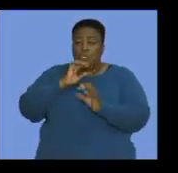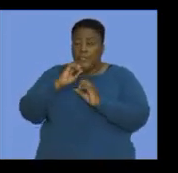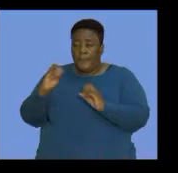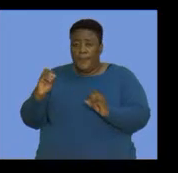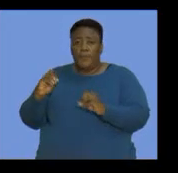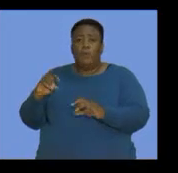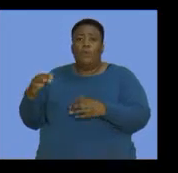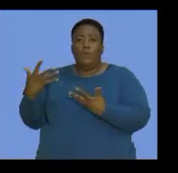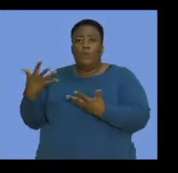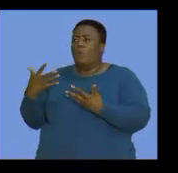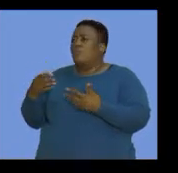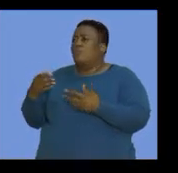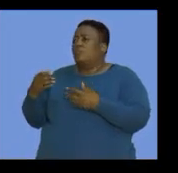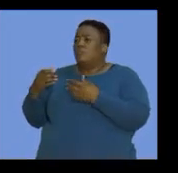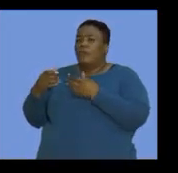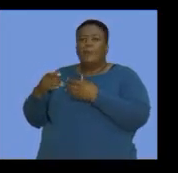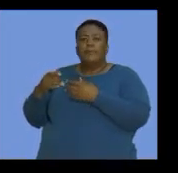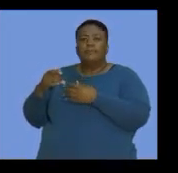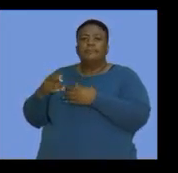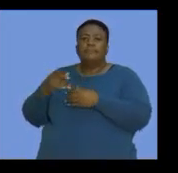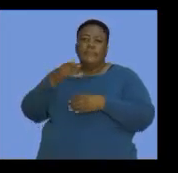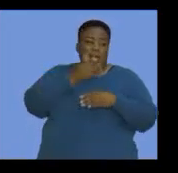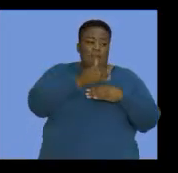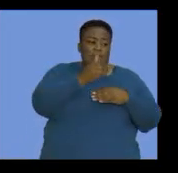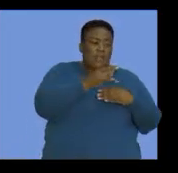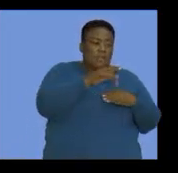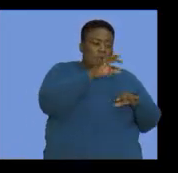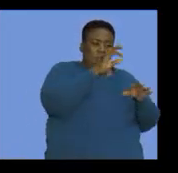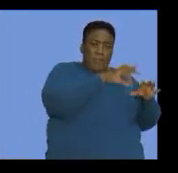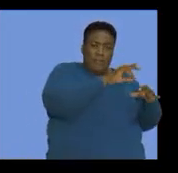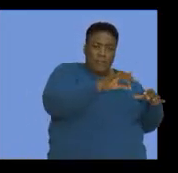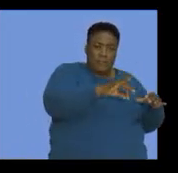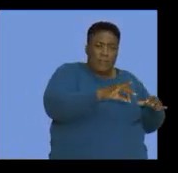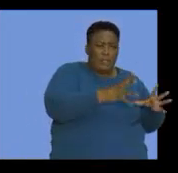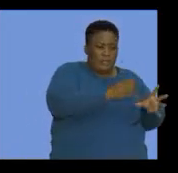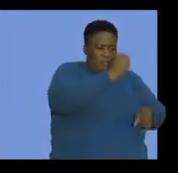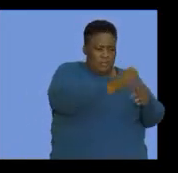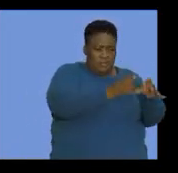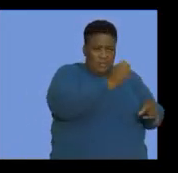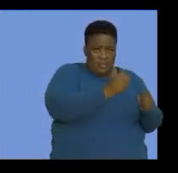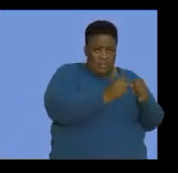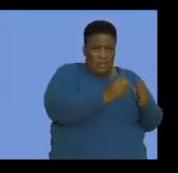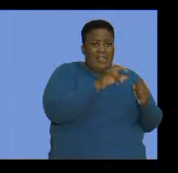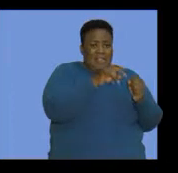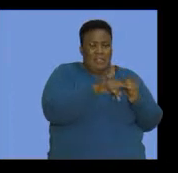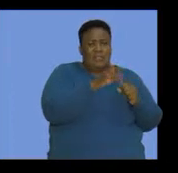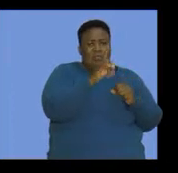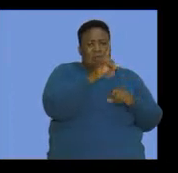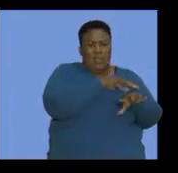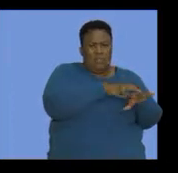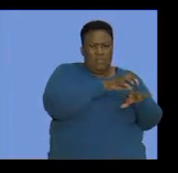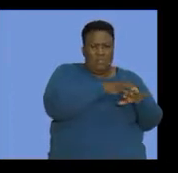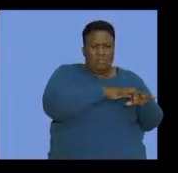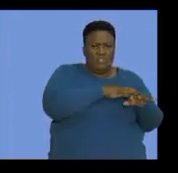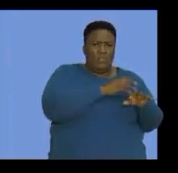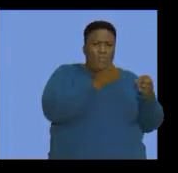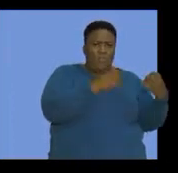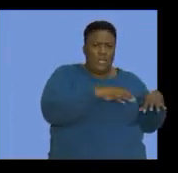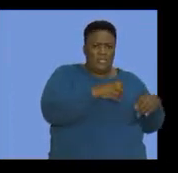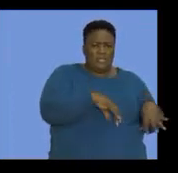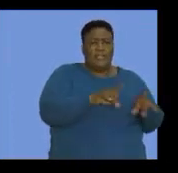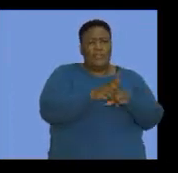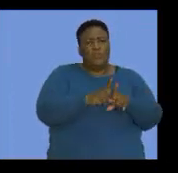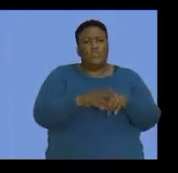about the leftover after crops have been taken away. So that's agricultural waste. We also have wastage from